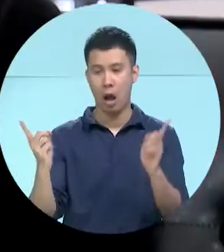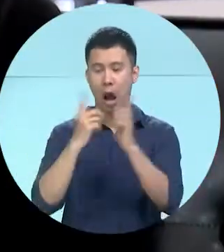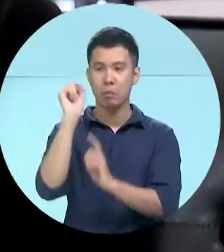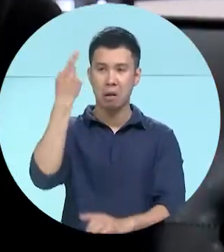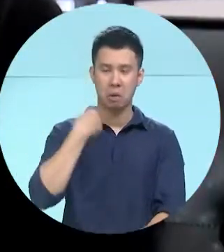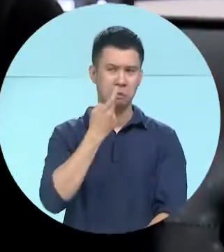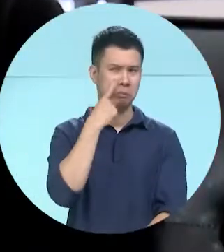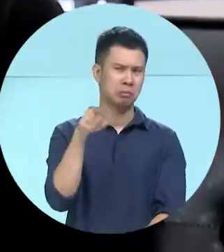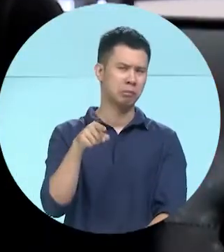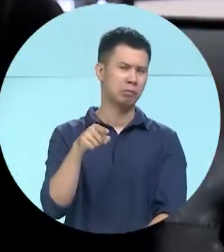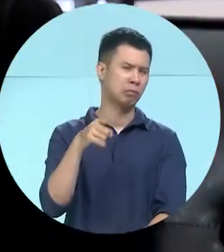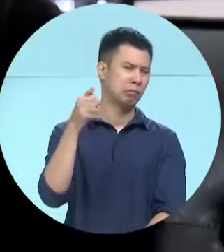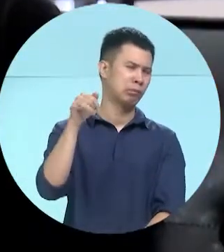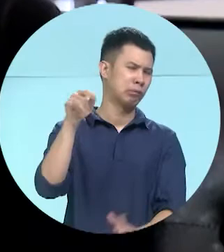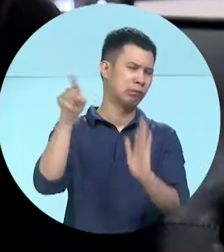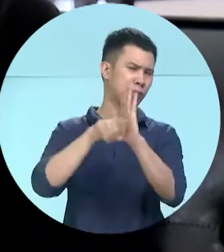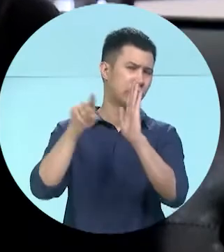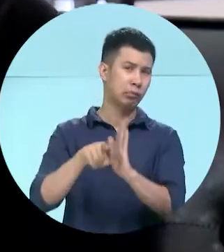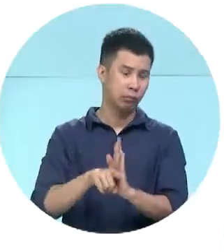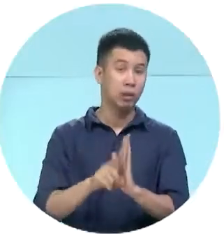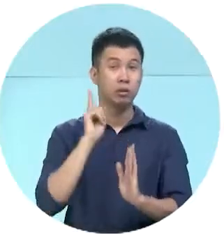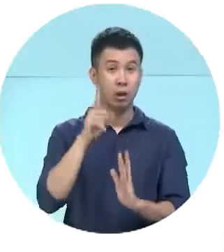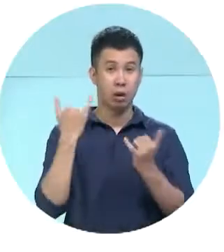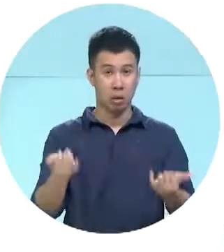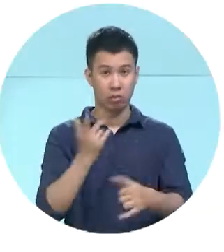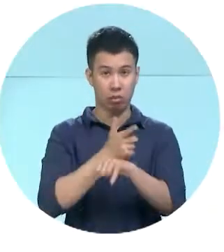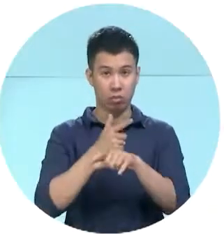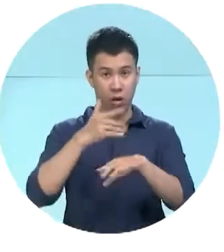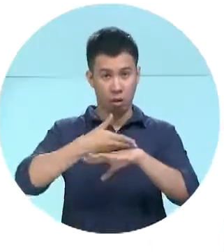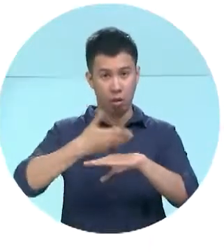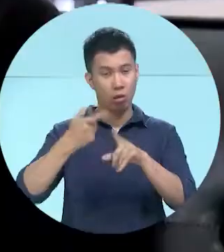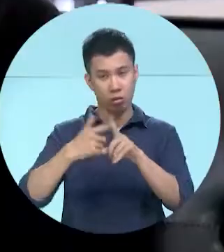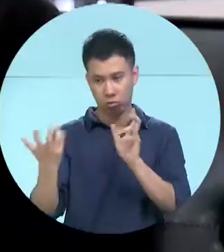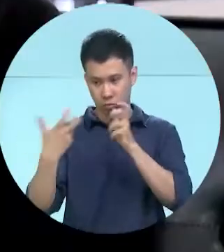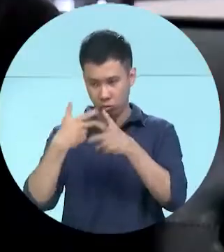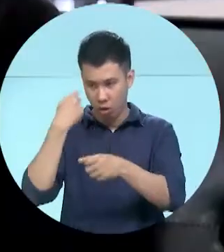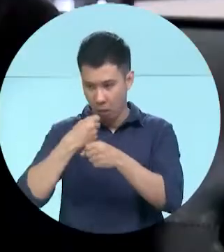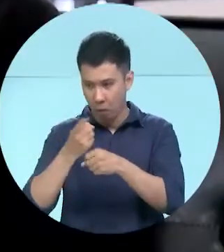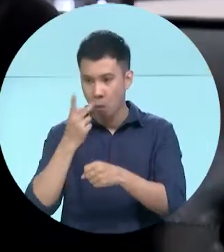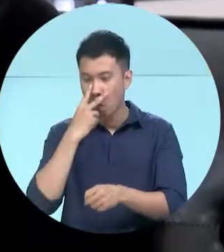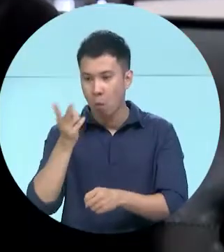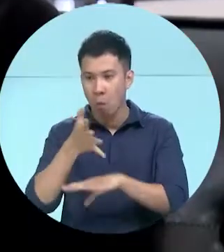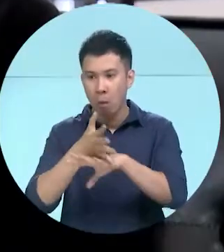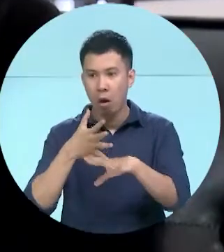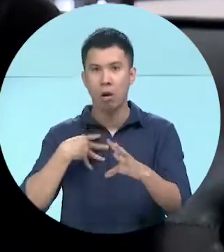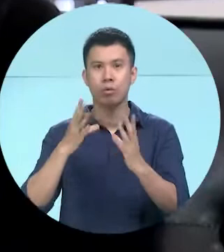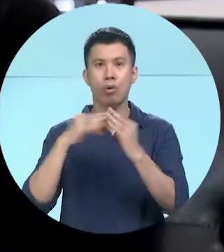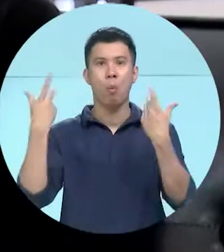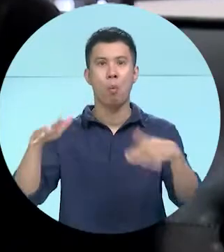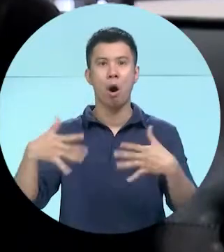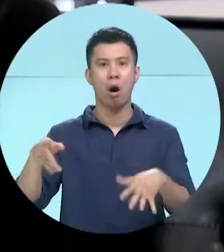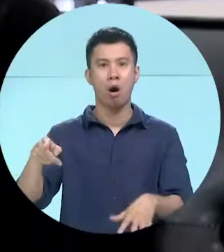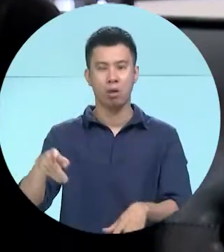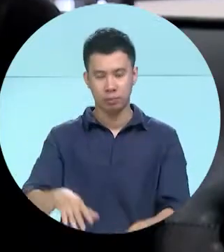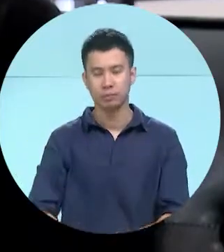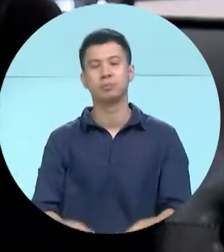came to us, and as we've worked with him and I realize how capable he is, he has so many abilities. You teach him one thing, he